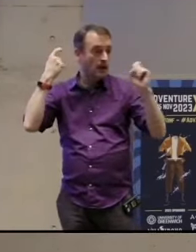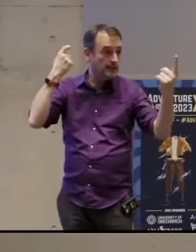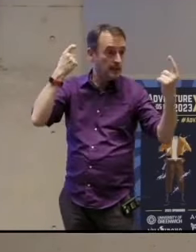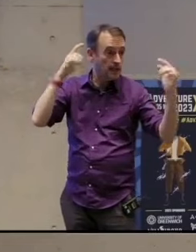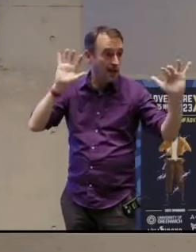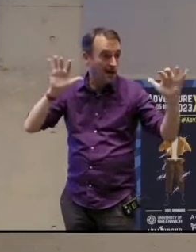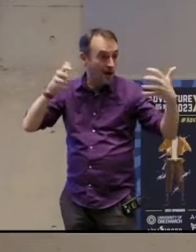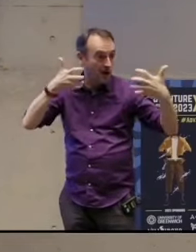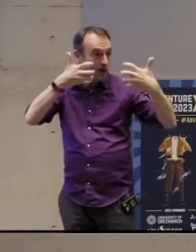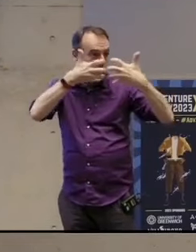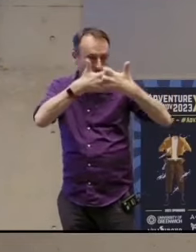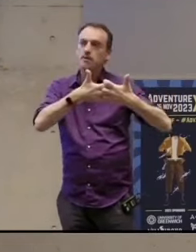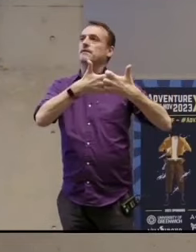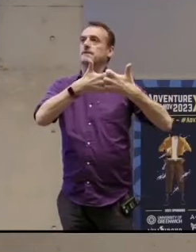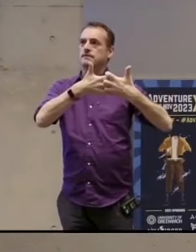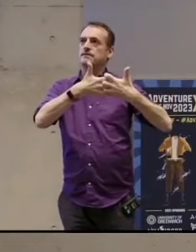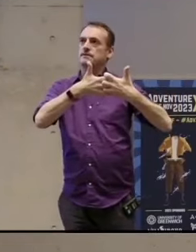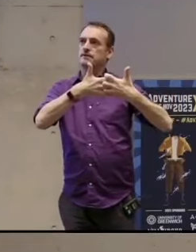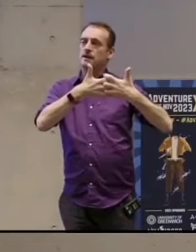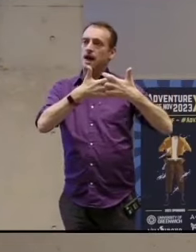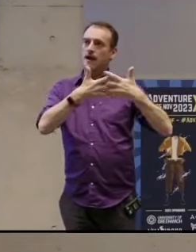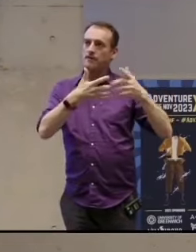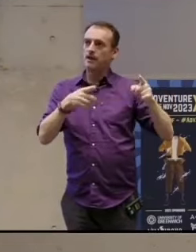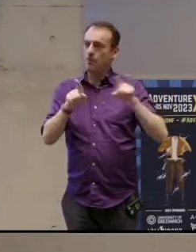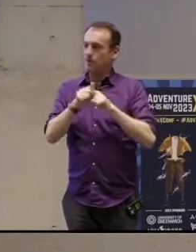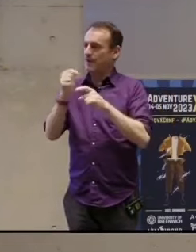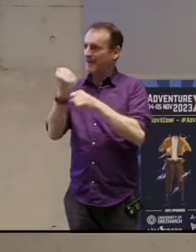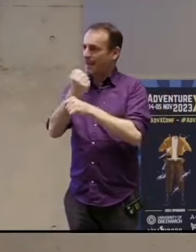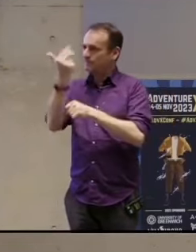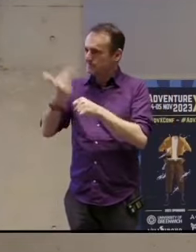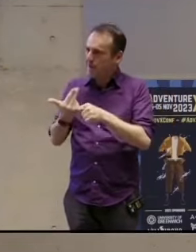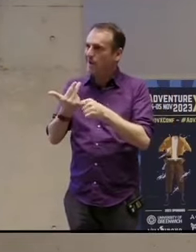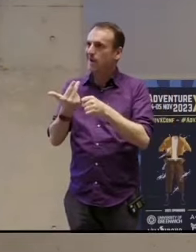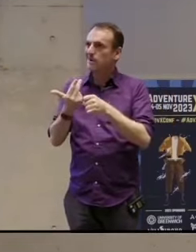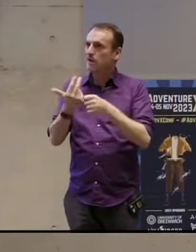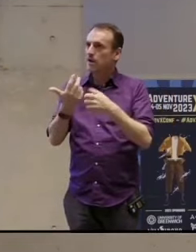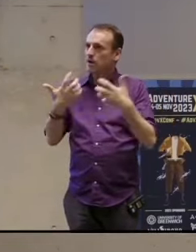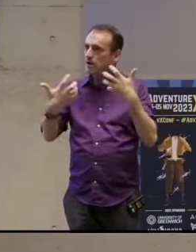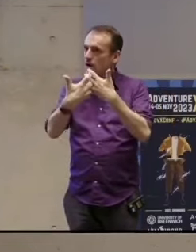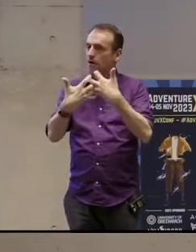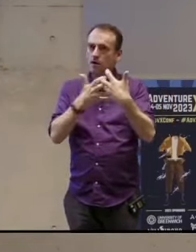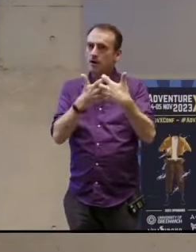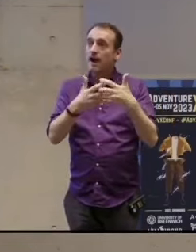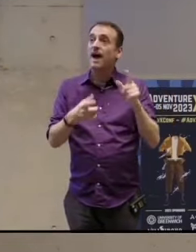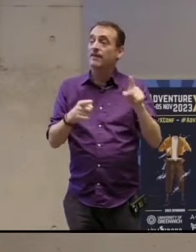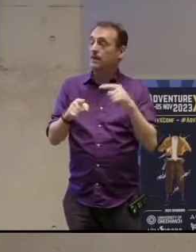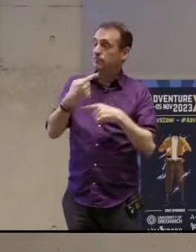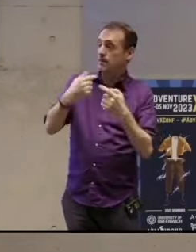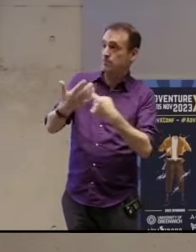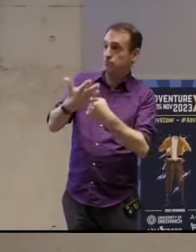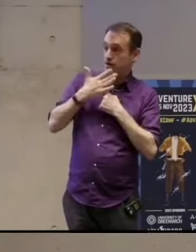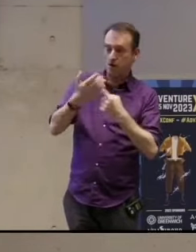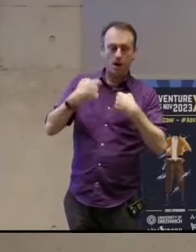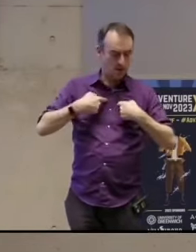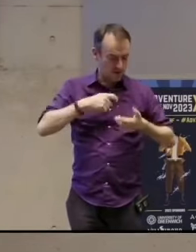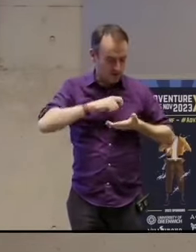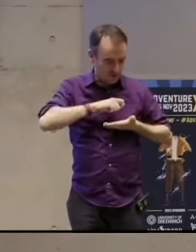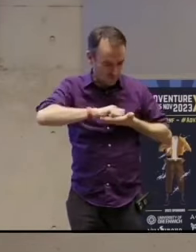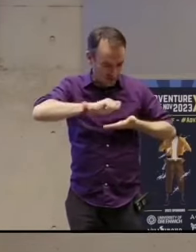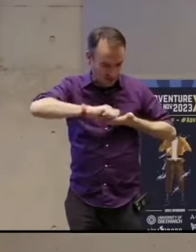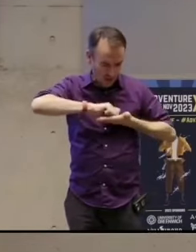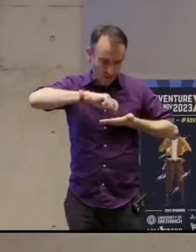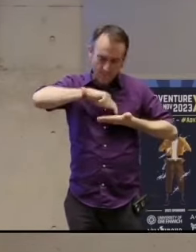with the game design, and then because we were under such pressure as a writer,